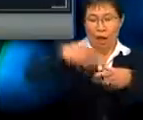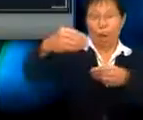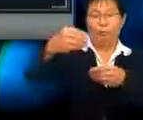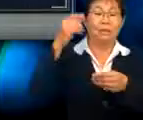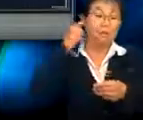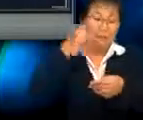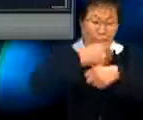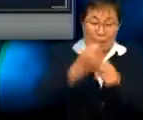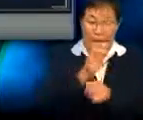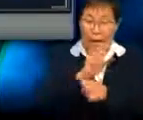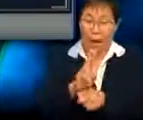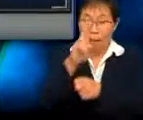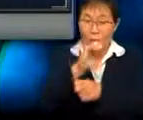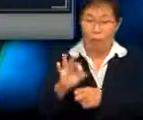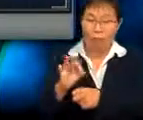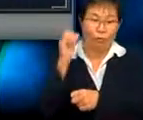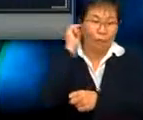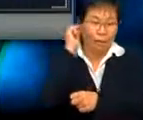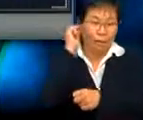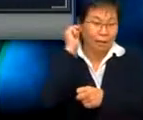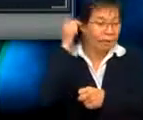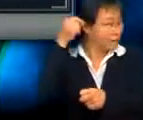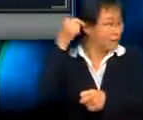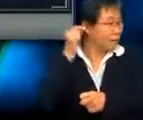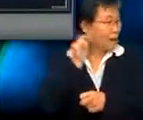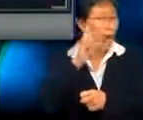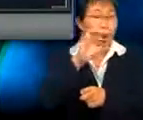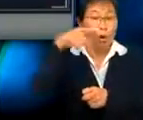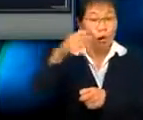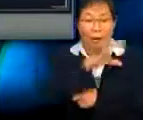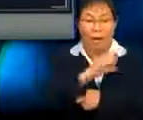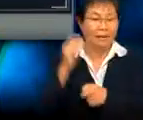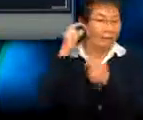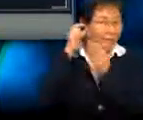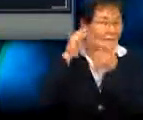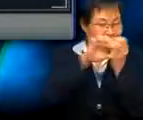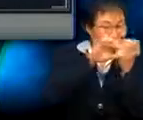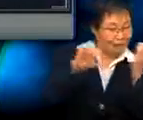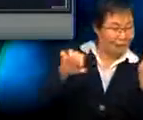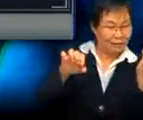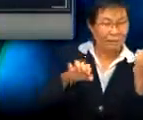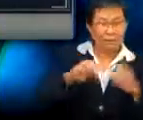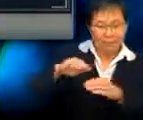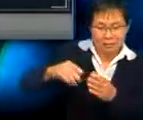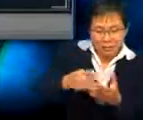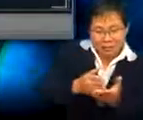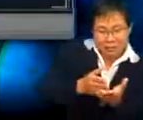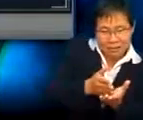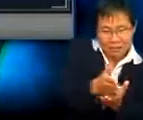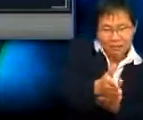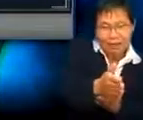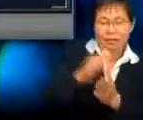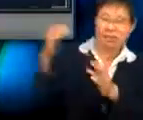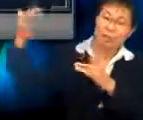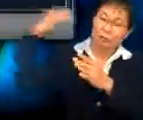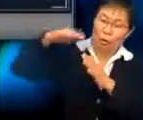The outer ear is made up of the ear flap and the ear canal. It directs sound waves into